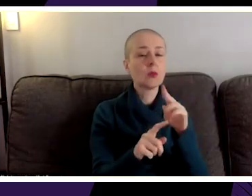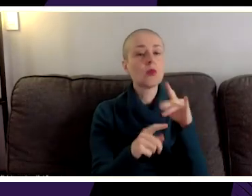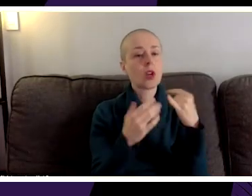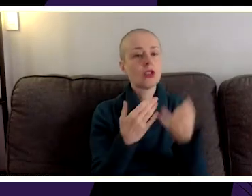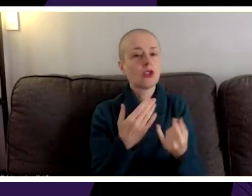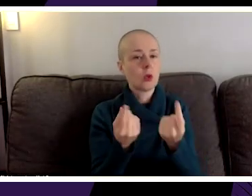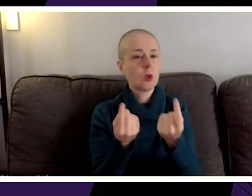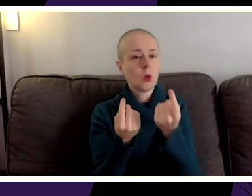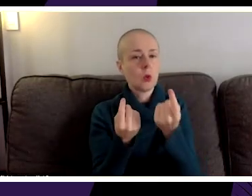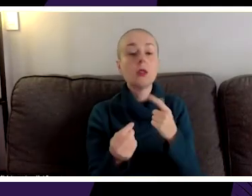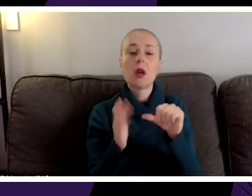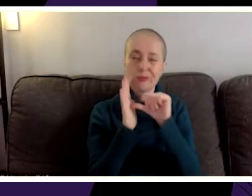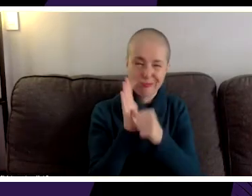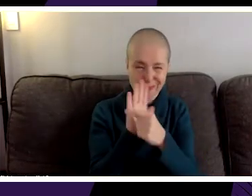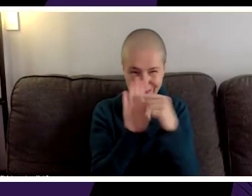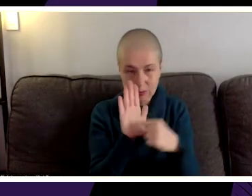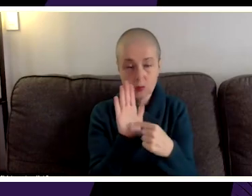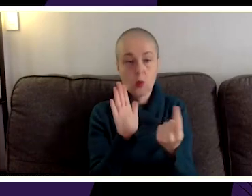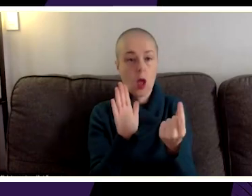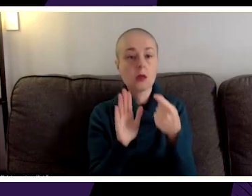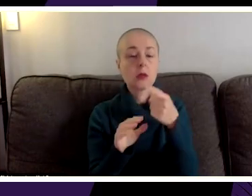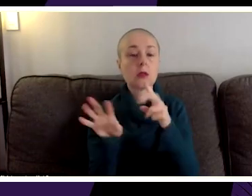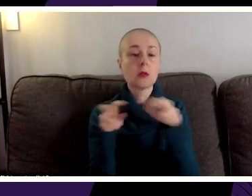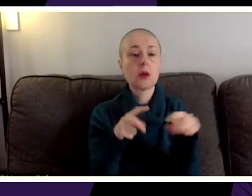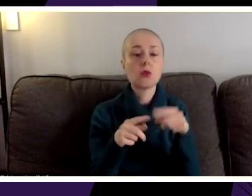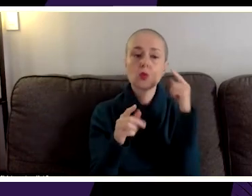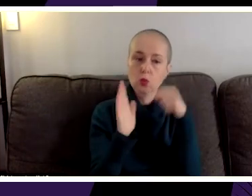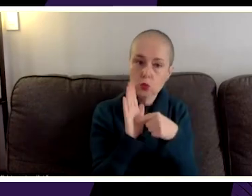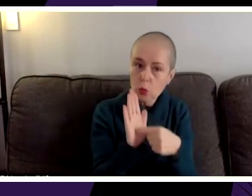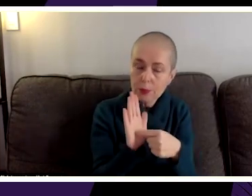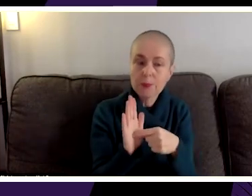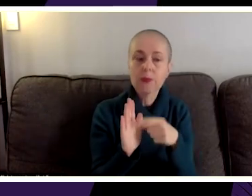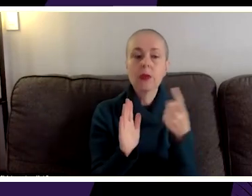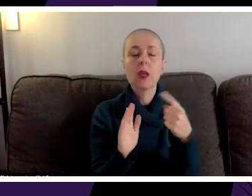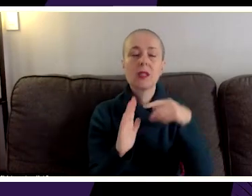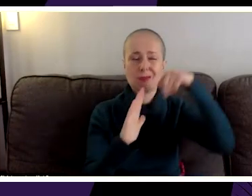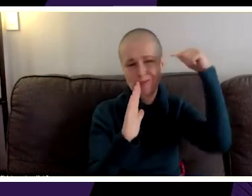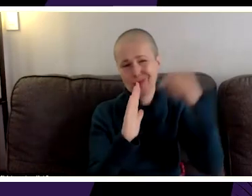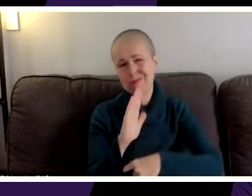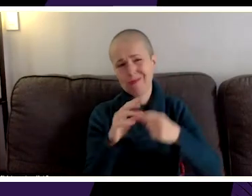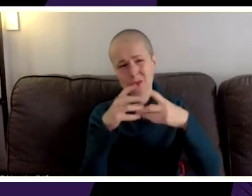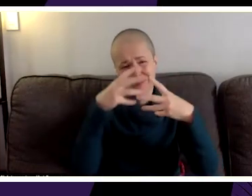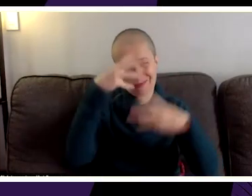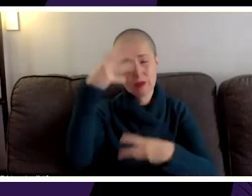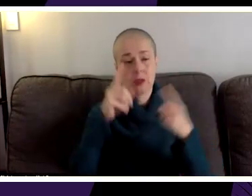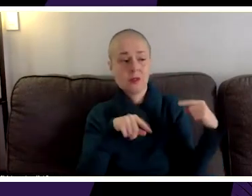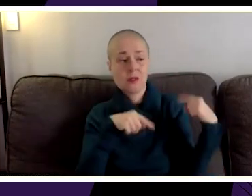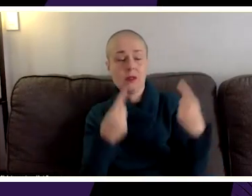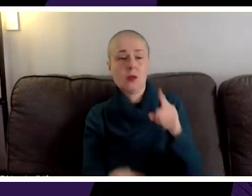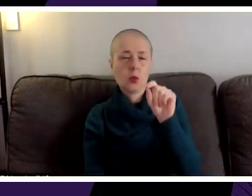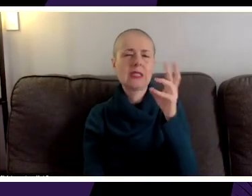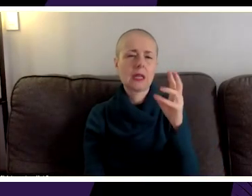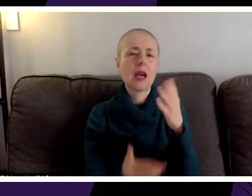to highlight for the migration are that this repository is huge and also started in 2016, so a little bit of legacy code.